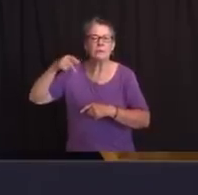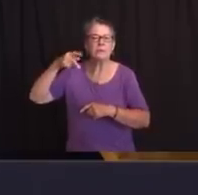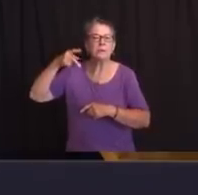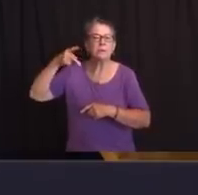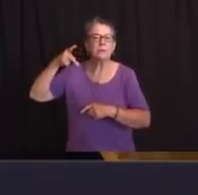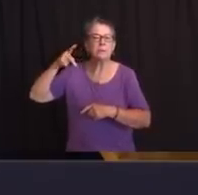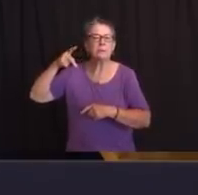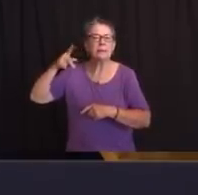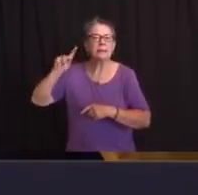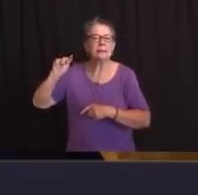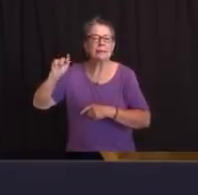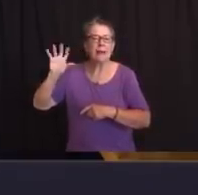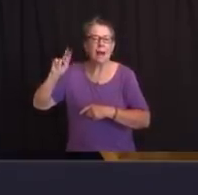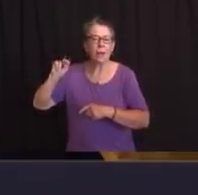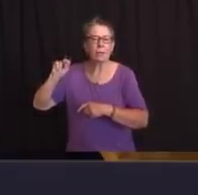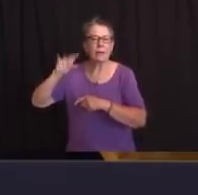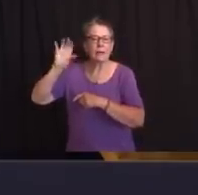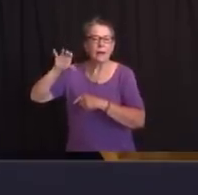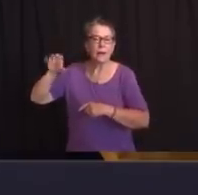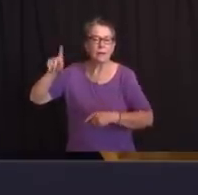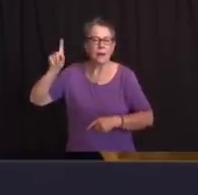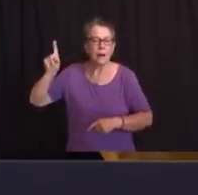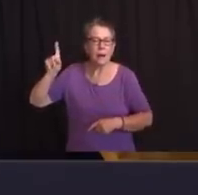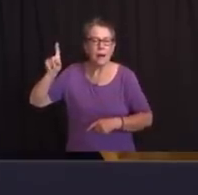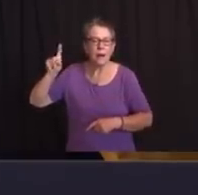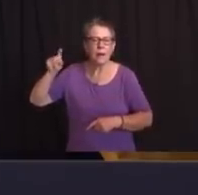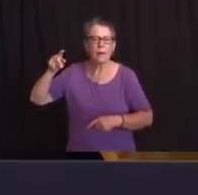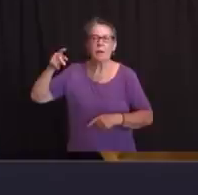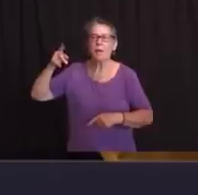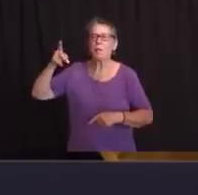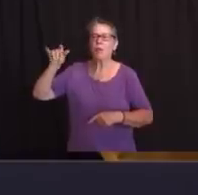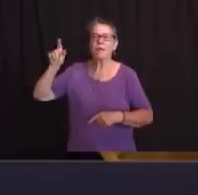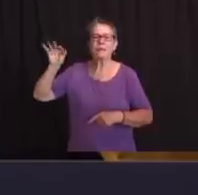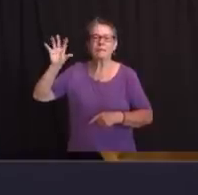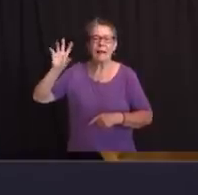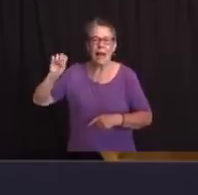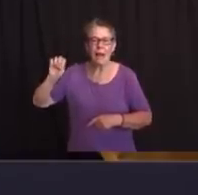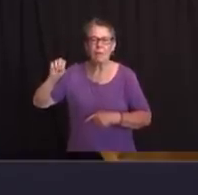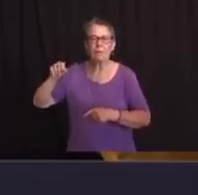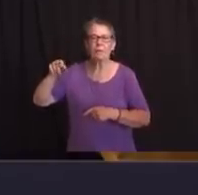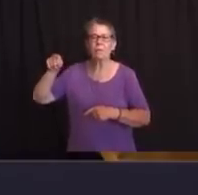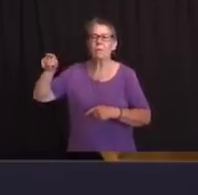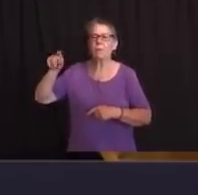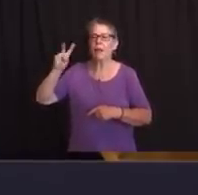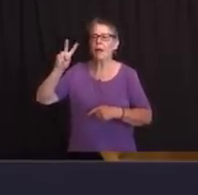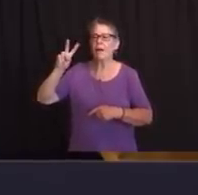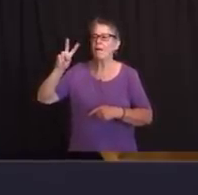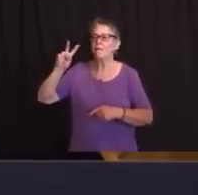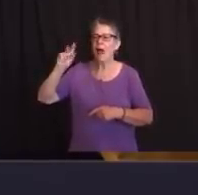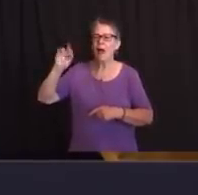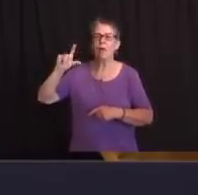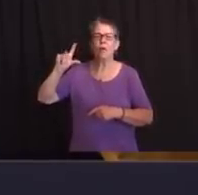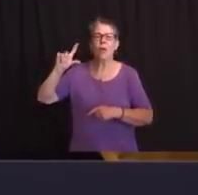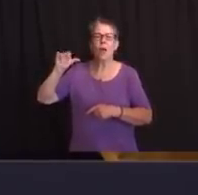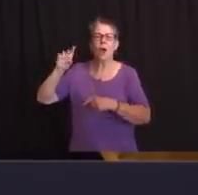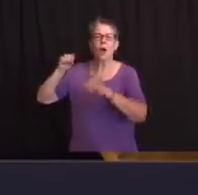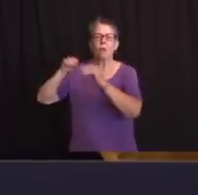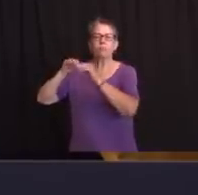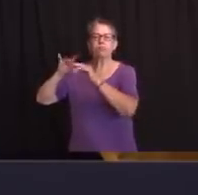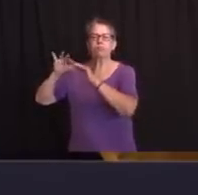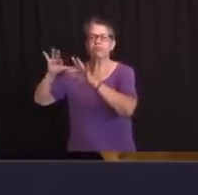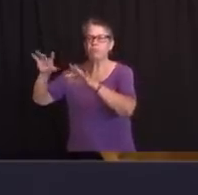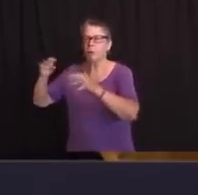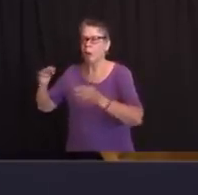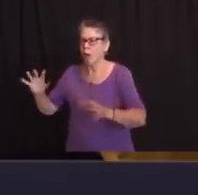it turns out, based on the Provincetown outbreak, the viral load that I've got versus someone who's